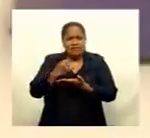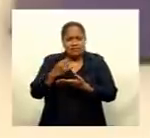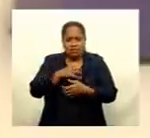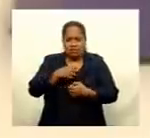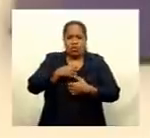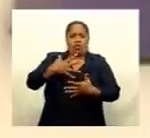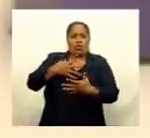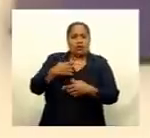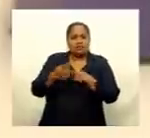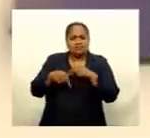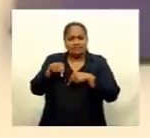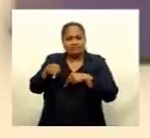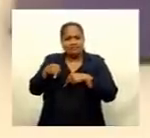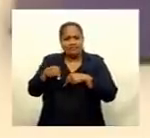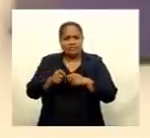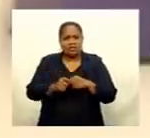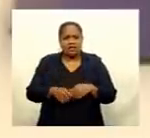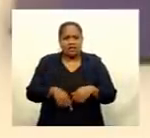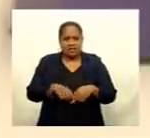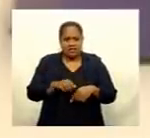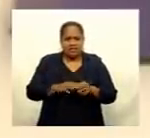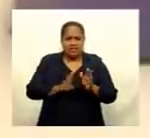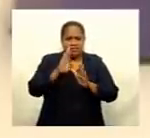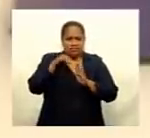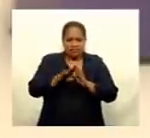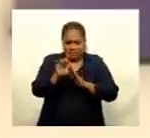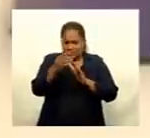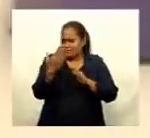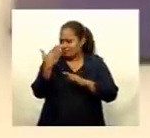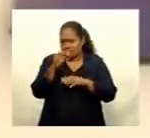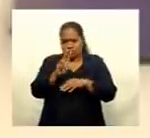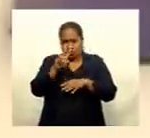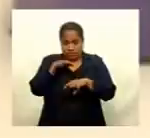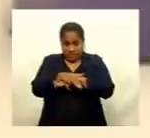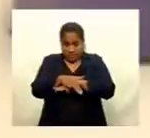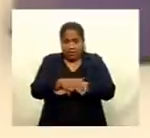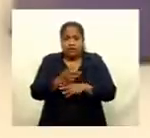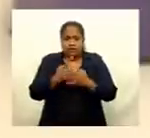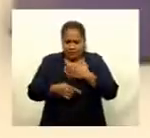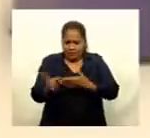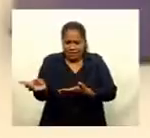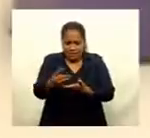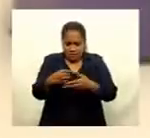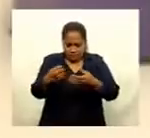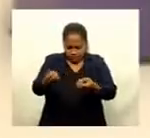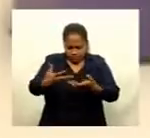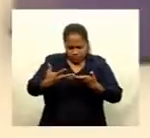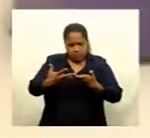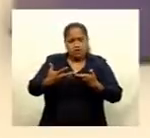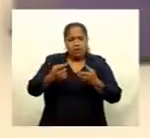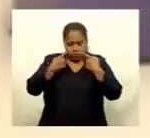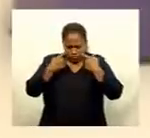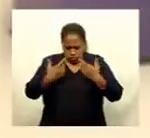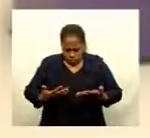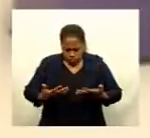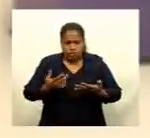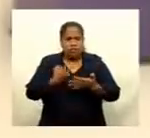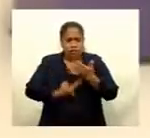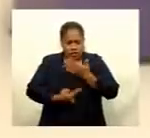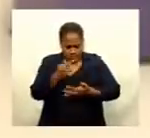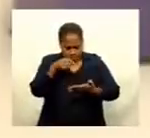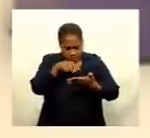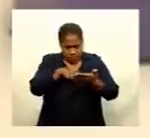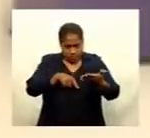a spike in U.S. inflation in the past 2 months. Data released early morning showed that the U.S. Consumer Price